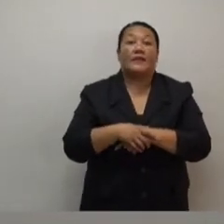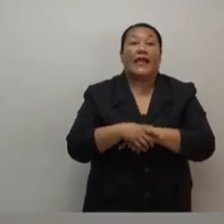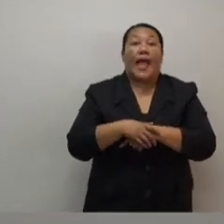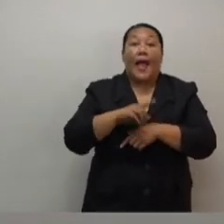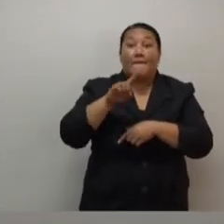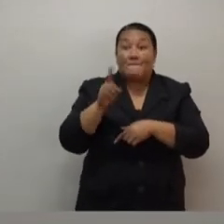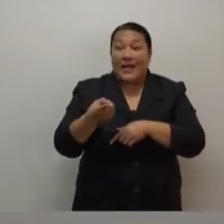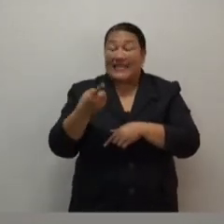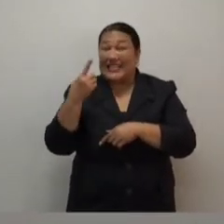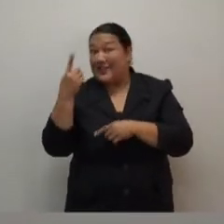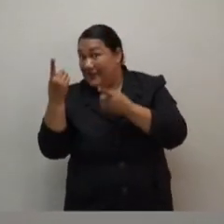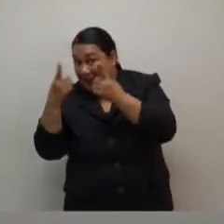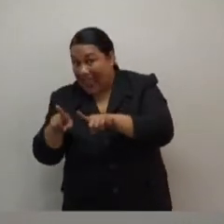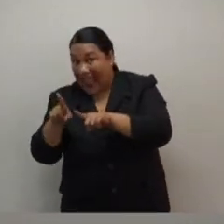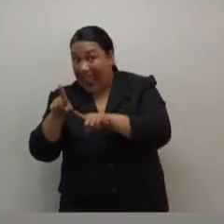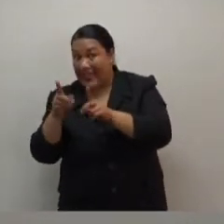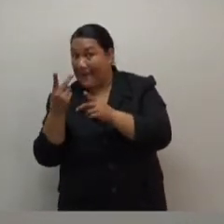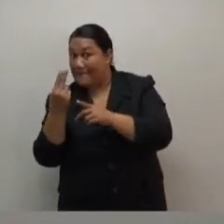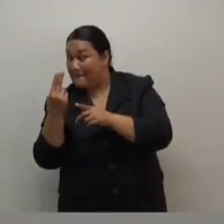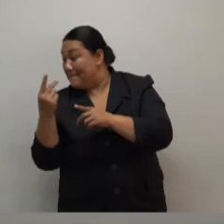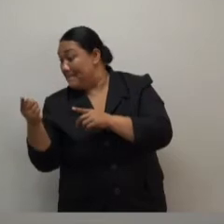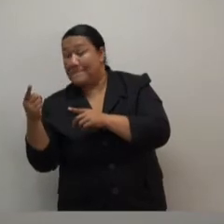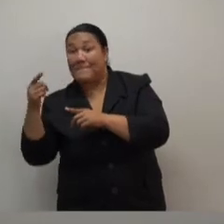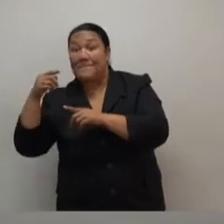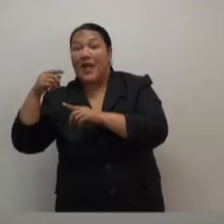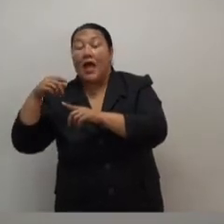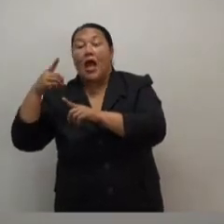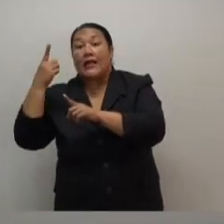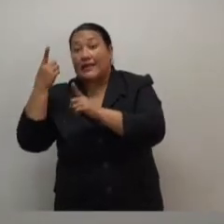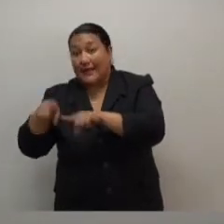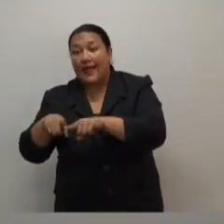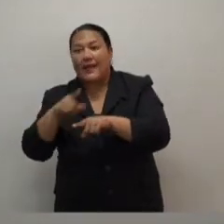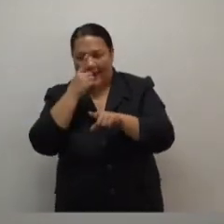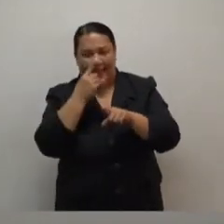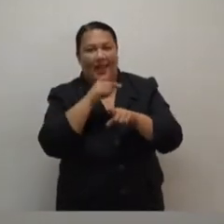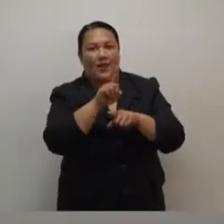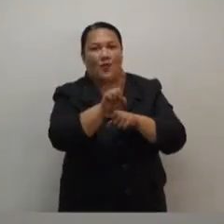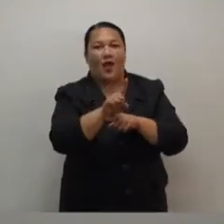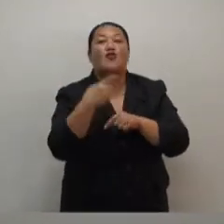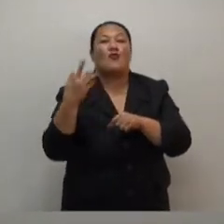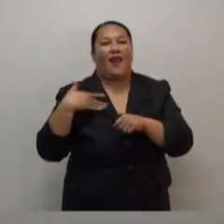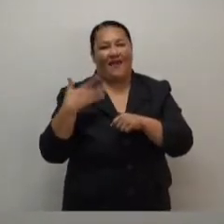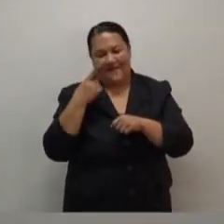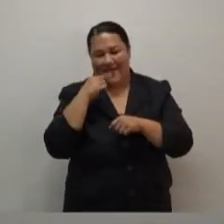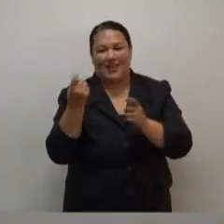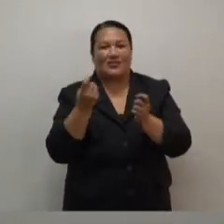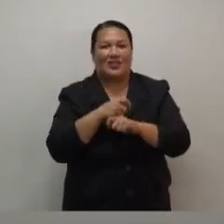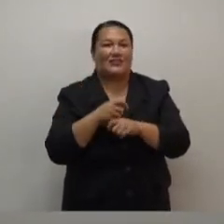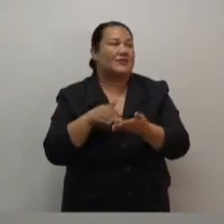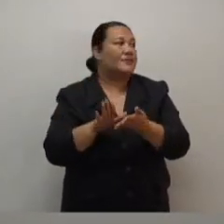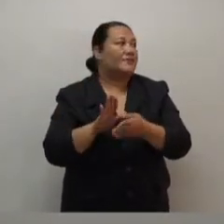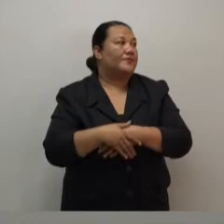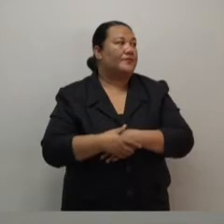in Fiji, an individual must have his or her birth certificate registered in Fiji. So in other words, your birth certificate should